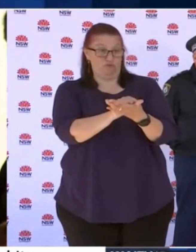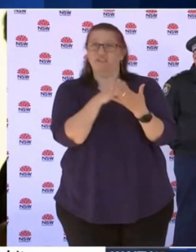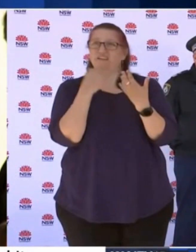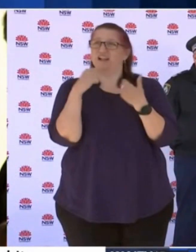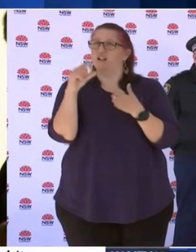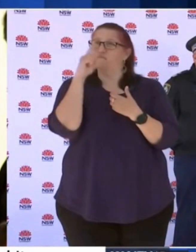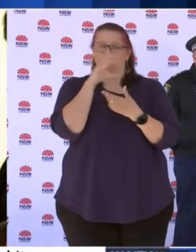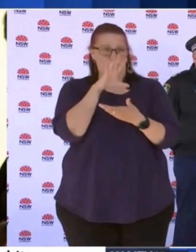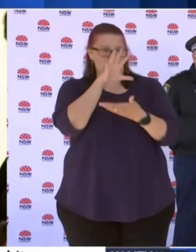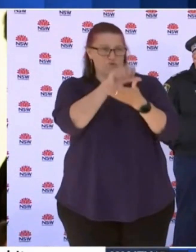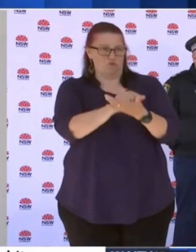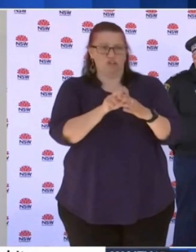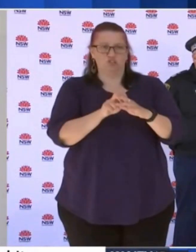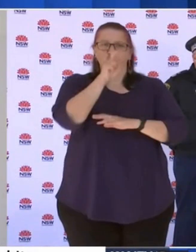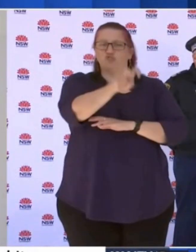and how is it allowing people to jump the queue?